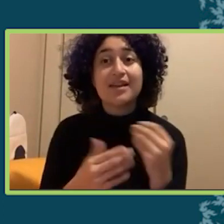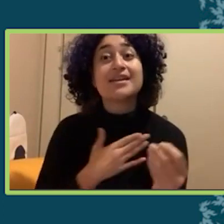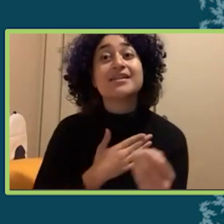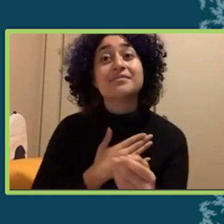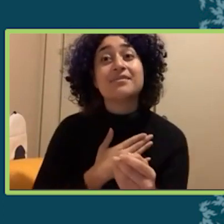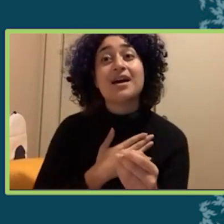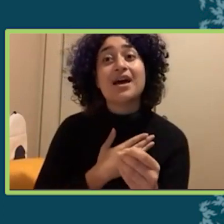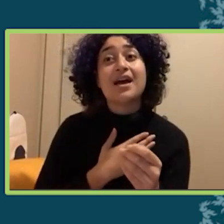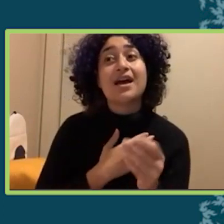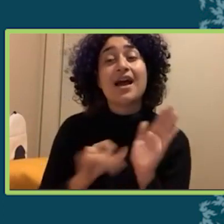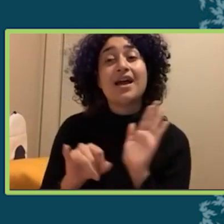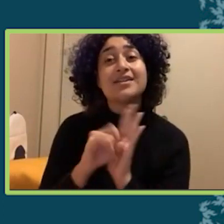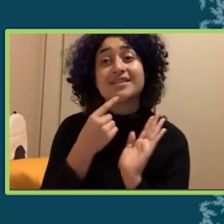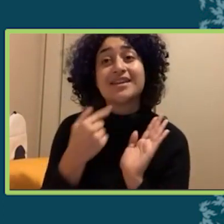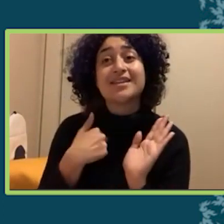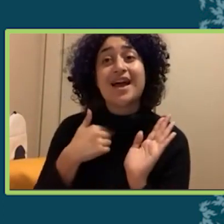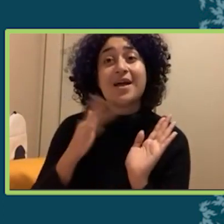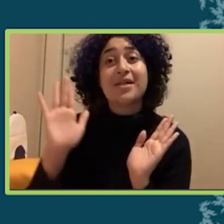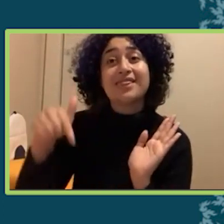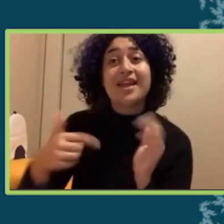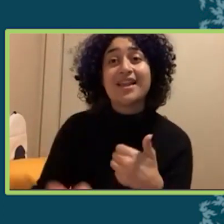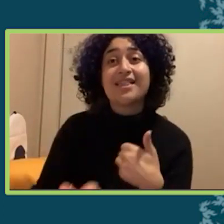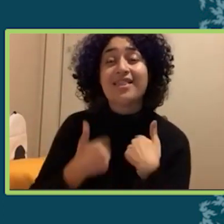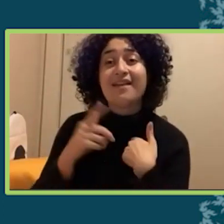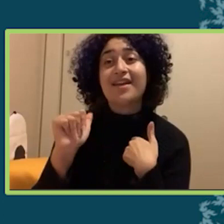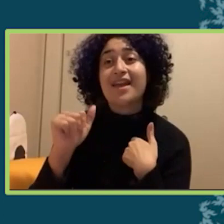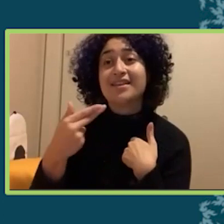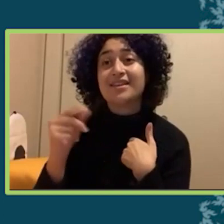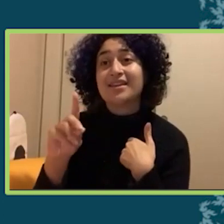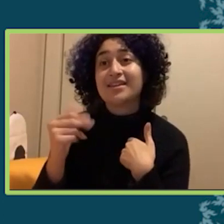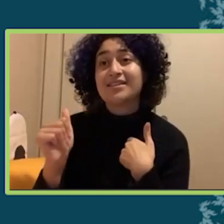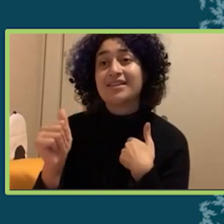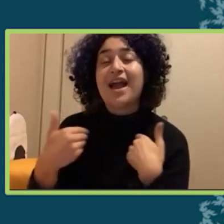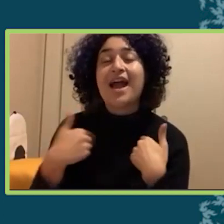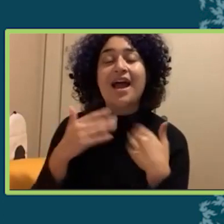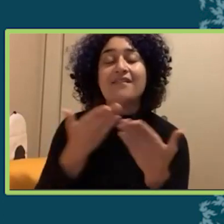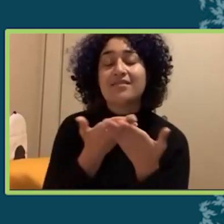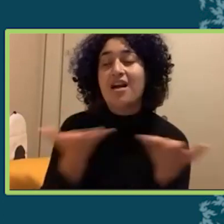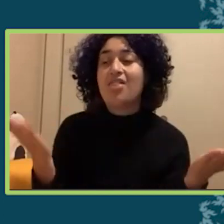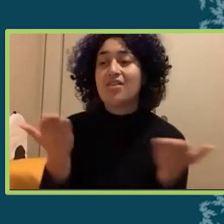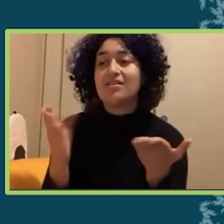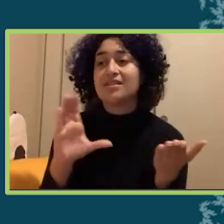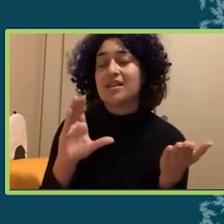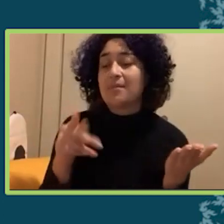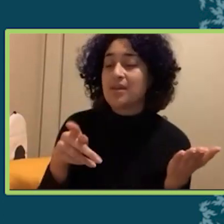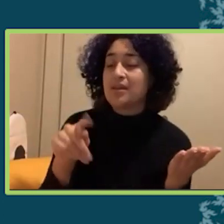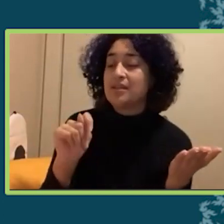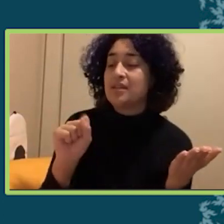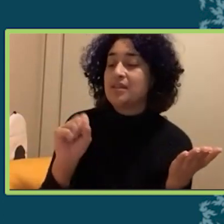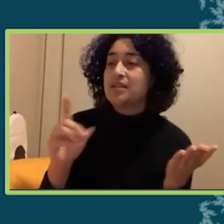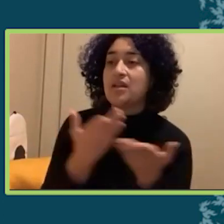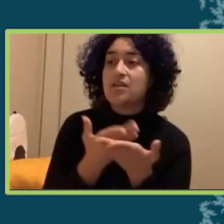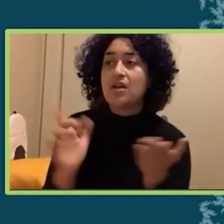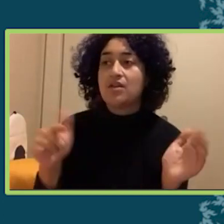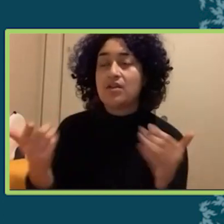I'm a late in life diagnosed ADHDer, right? I have CPTSD and a bunch of other stuff that only I was able to come